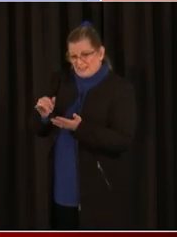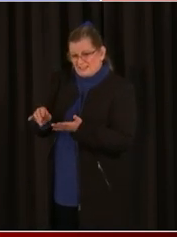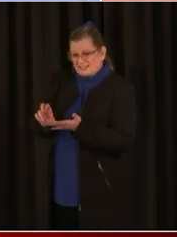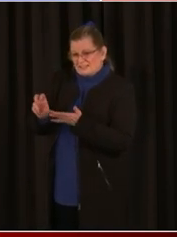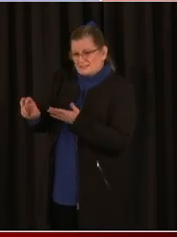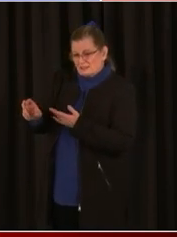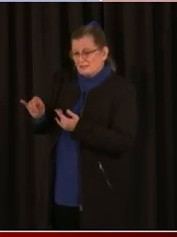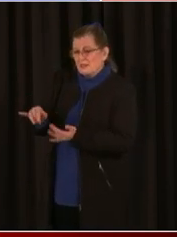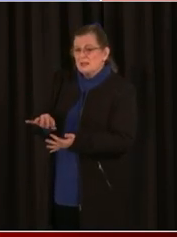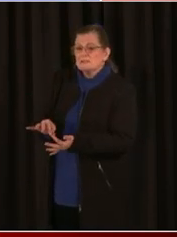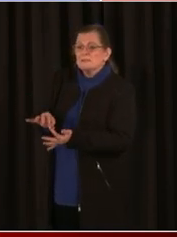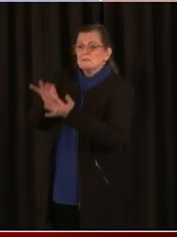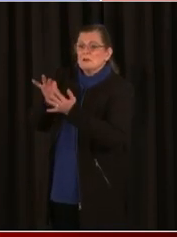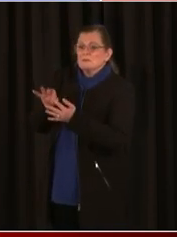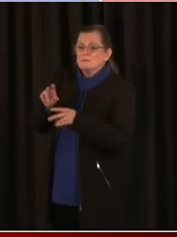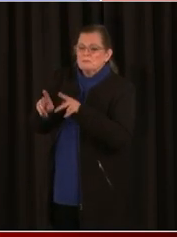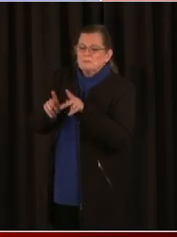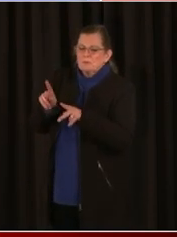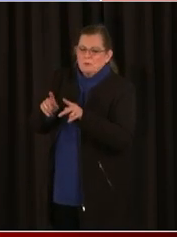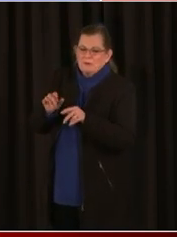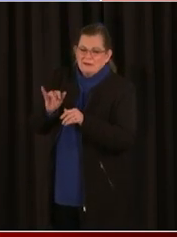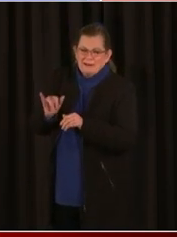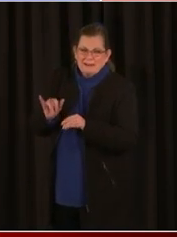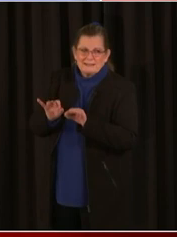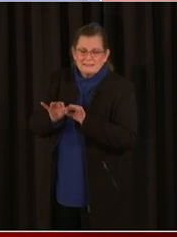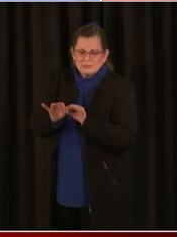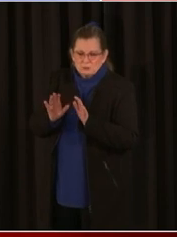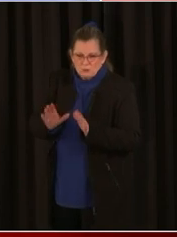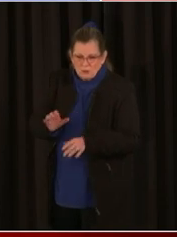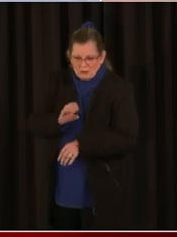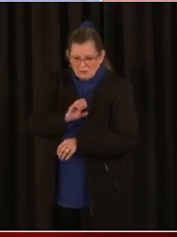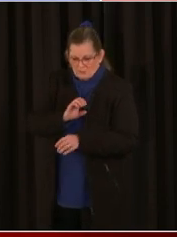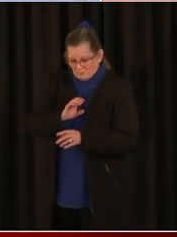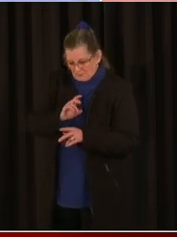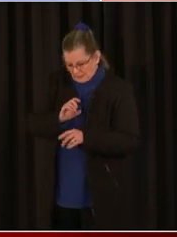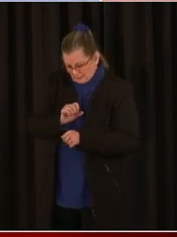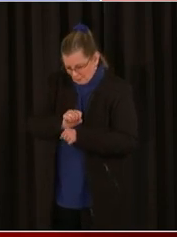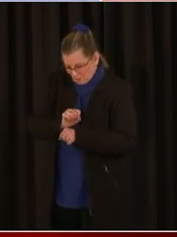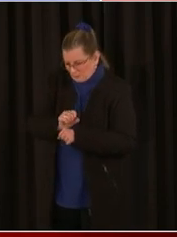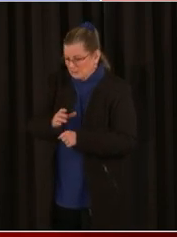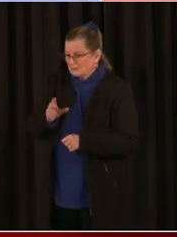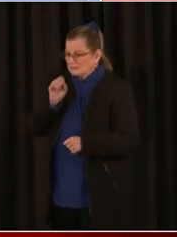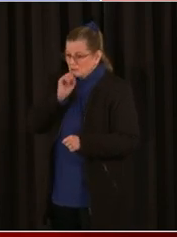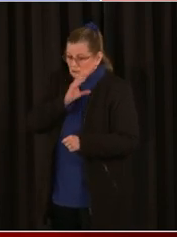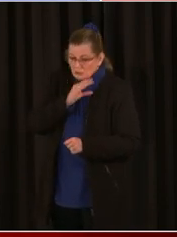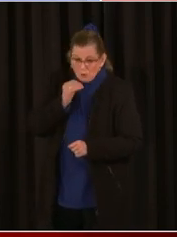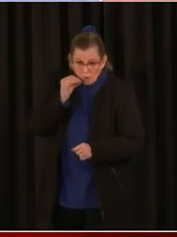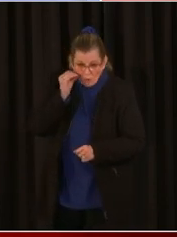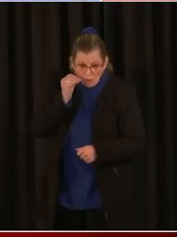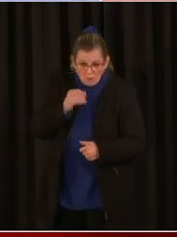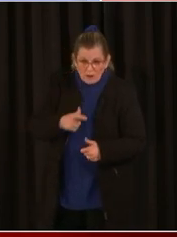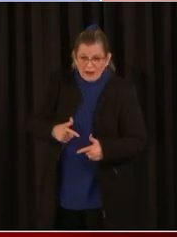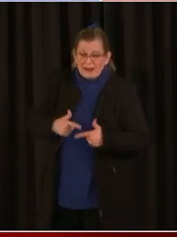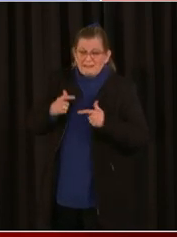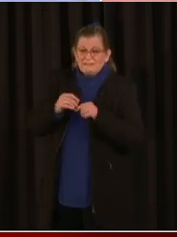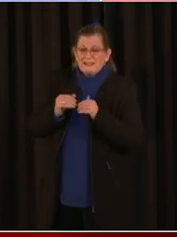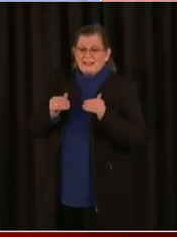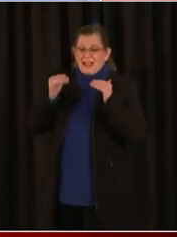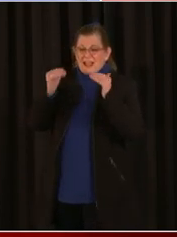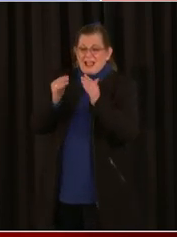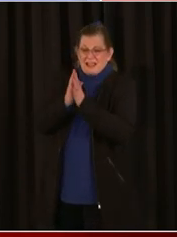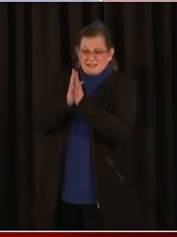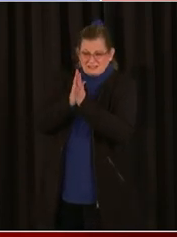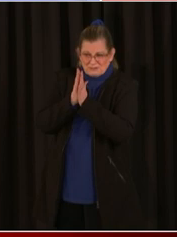or special populations, so the essential employees, the seniors who are homebound at home or living in high-density